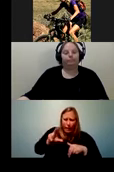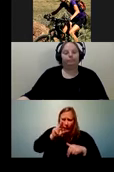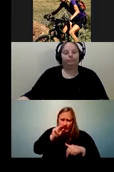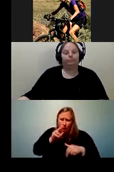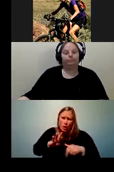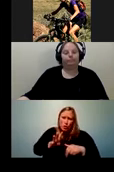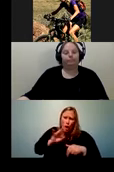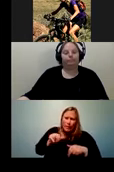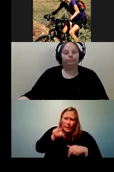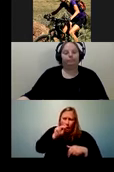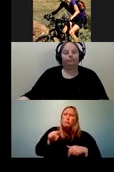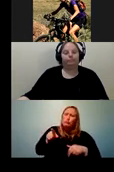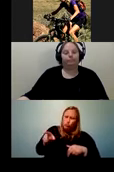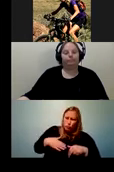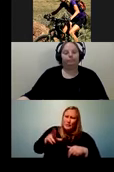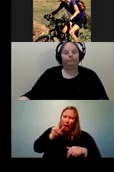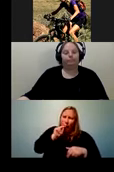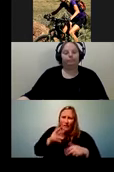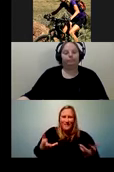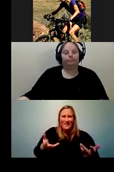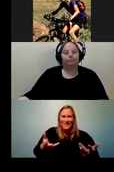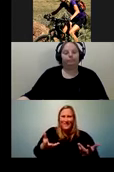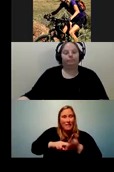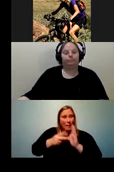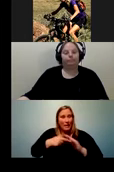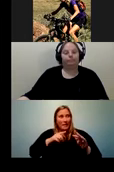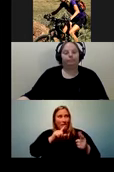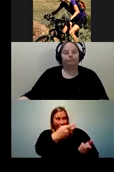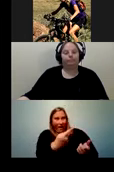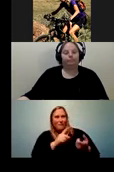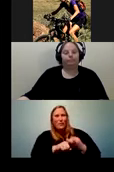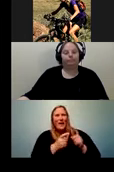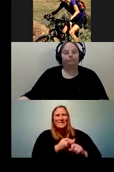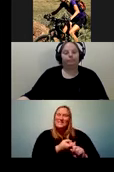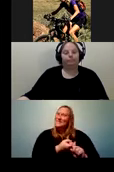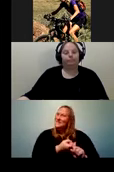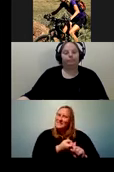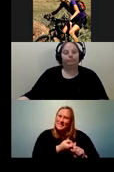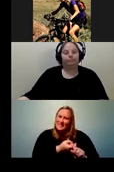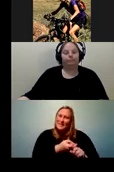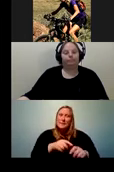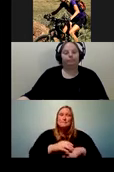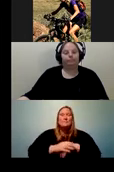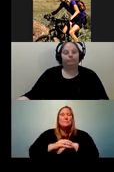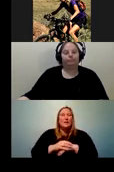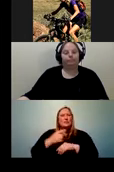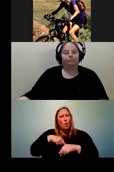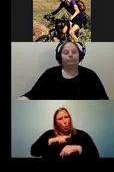we set those boundaries and then we do our best to avoid intentional